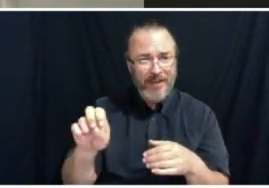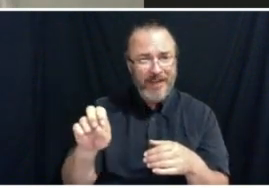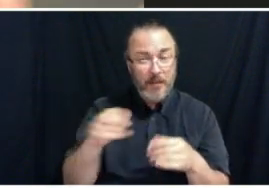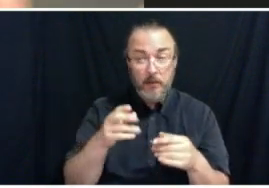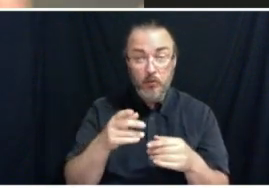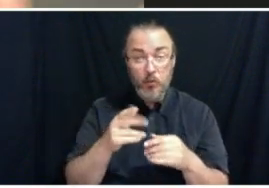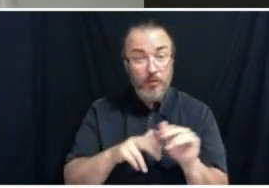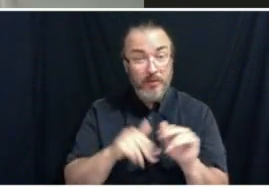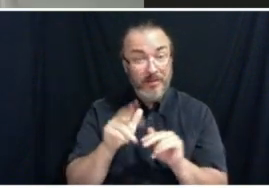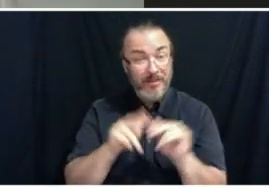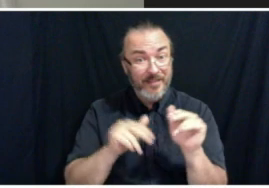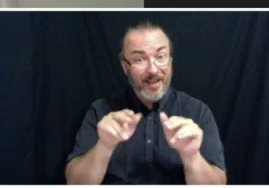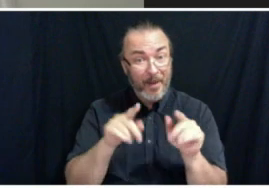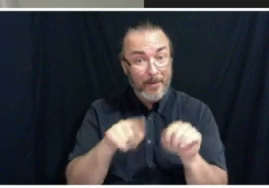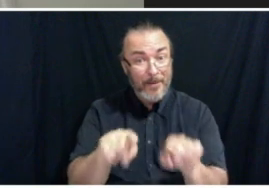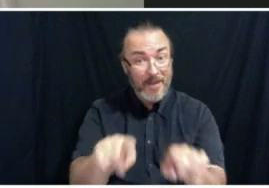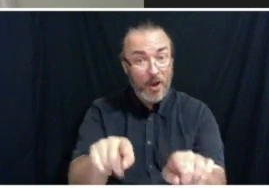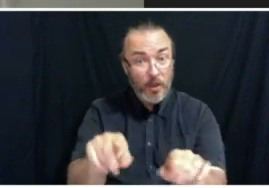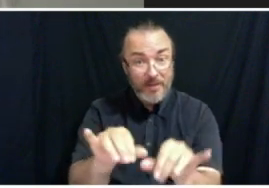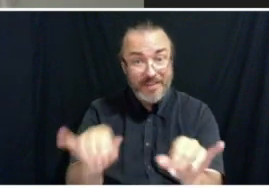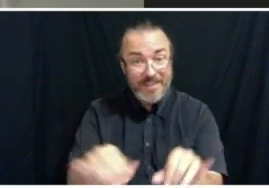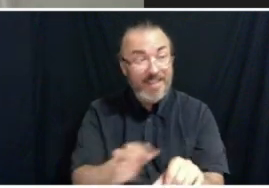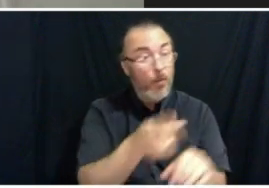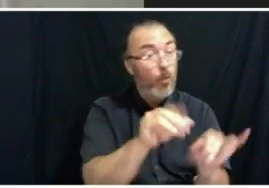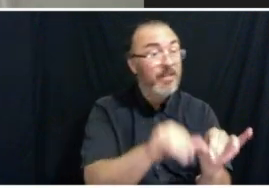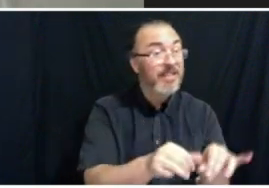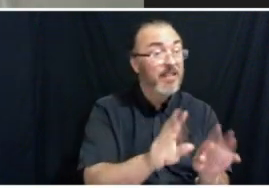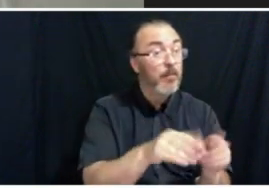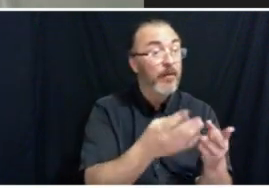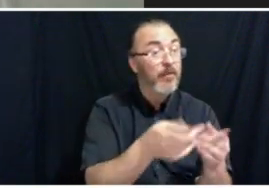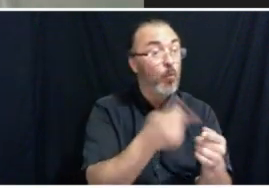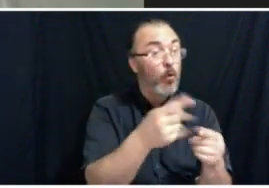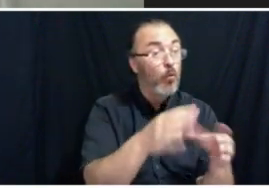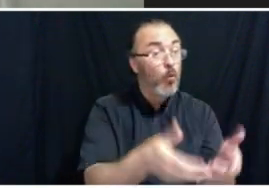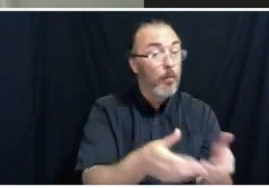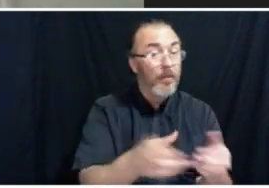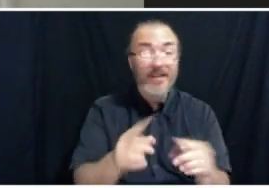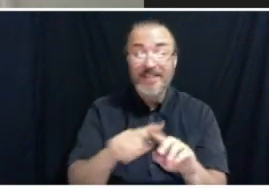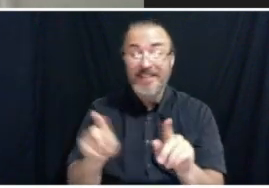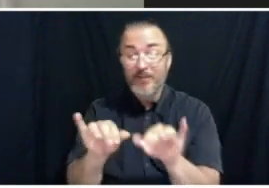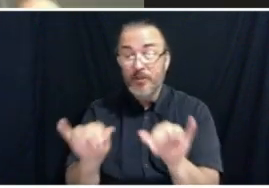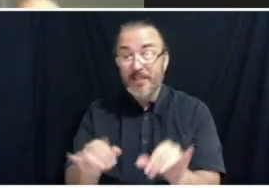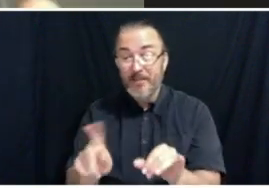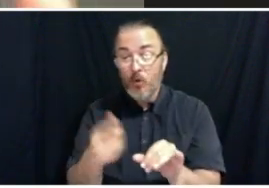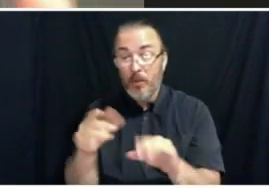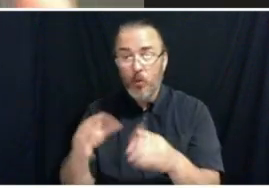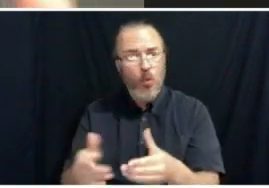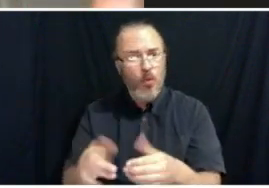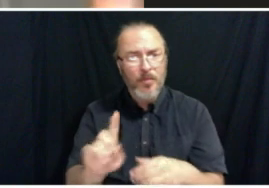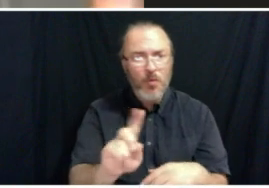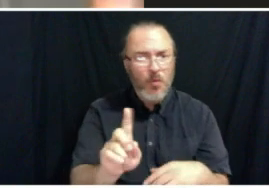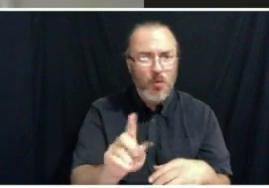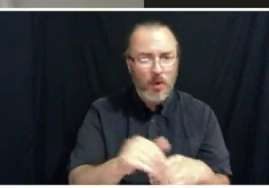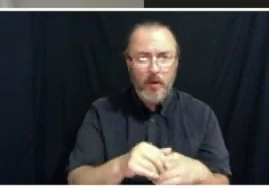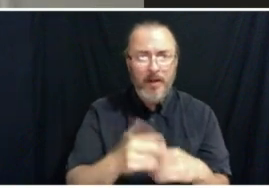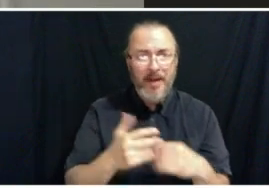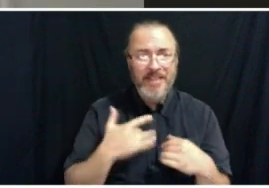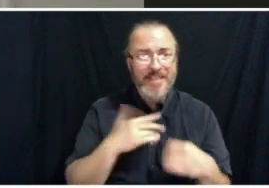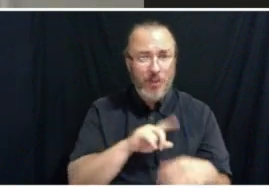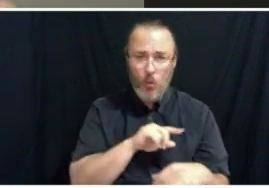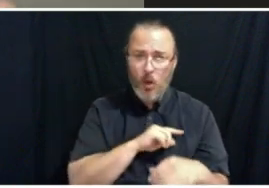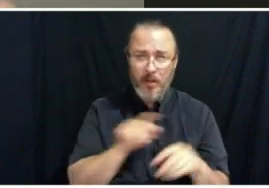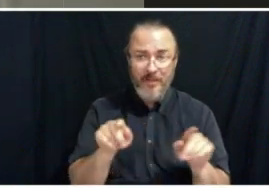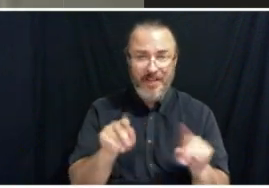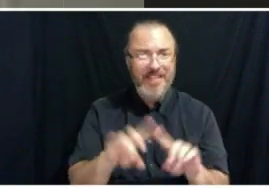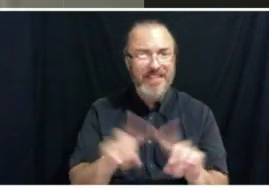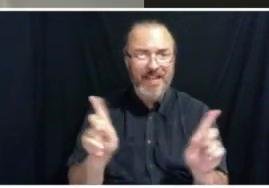In which there's one system for one group of people and another system for another group of people. Usually the quality will be different, but even let's